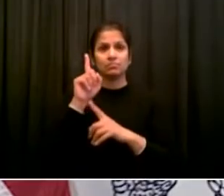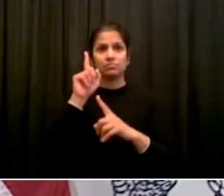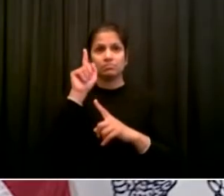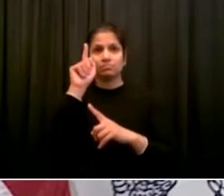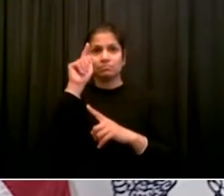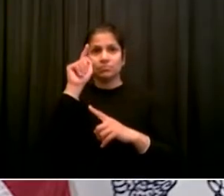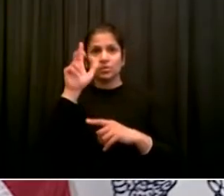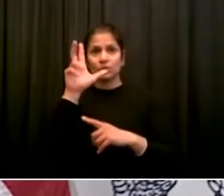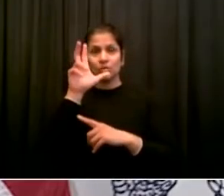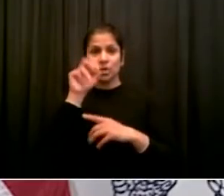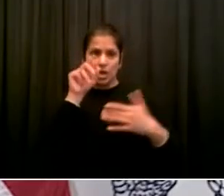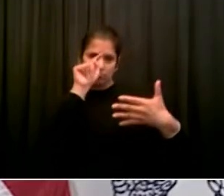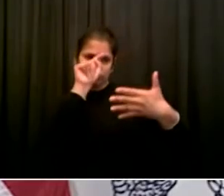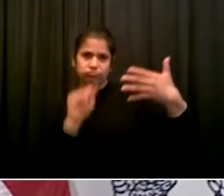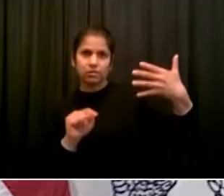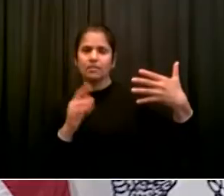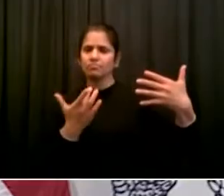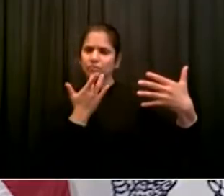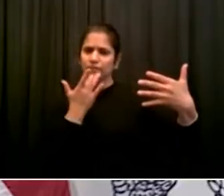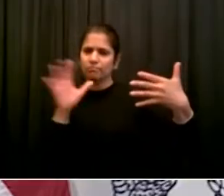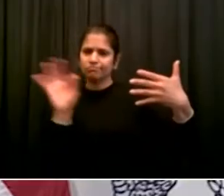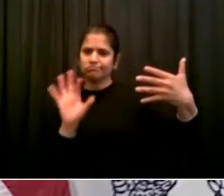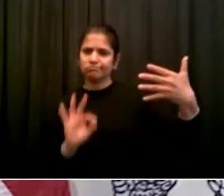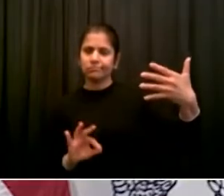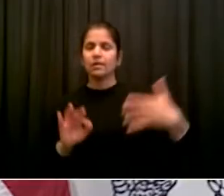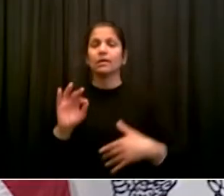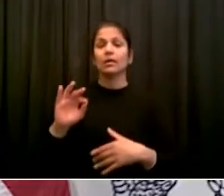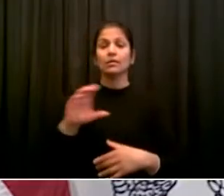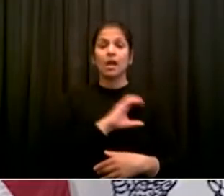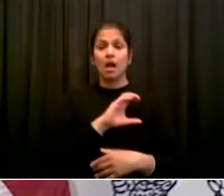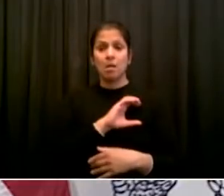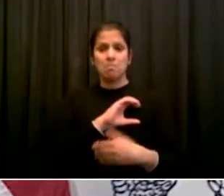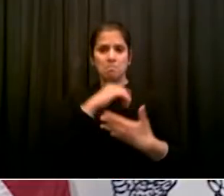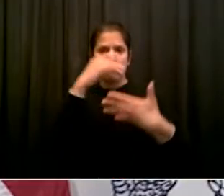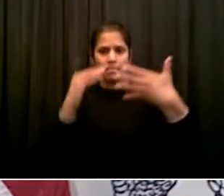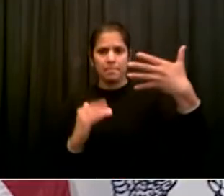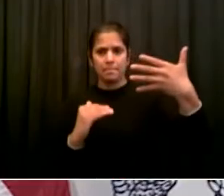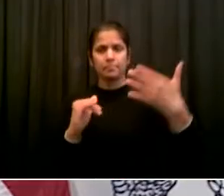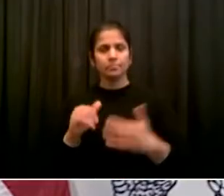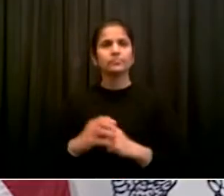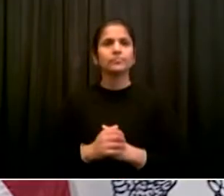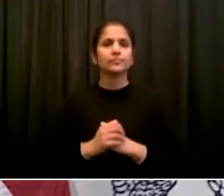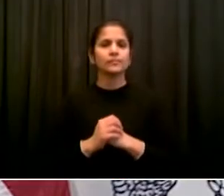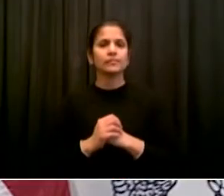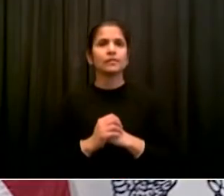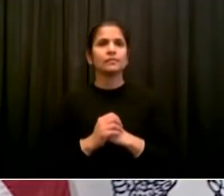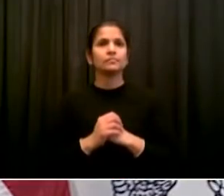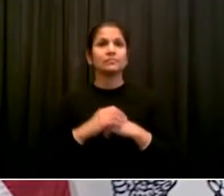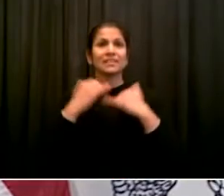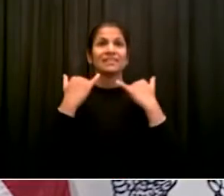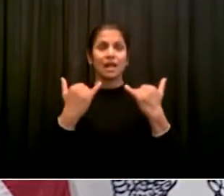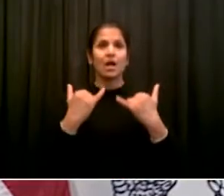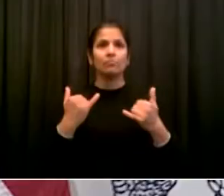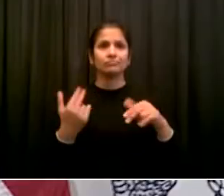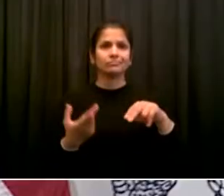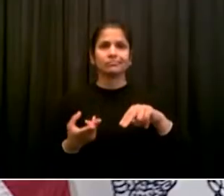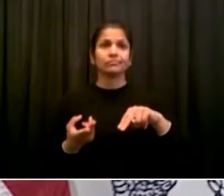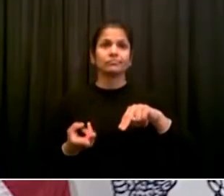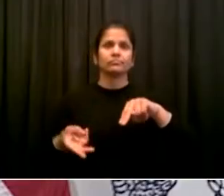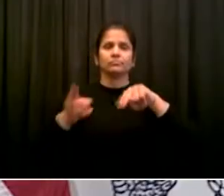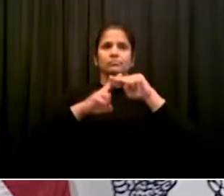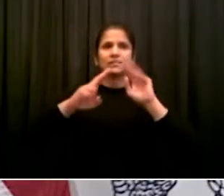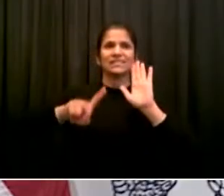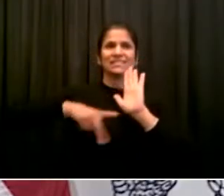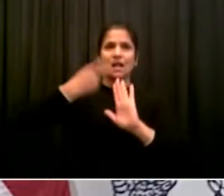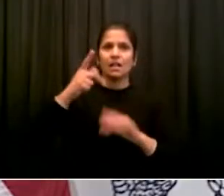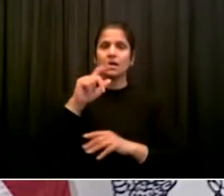the application process to become an NYPD officer. We will now double that to a 10-point preference. And this will greatly advantage New York